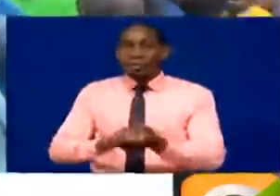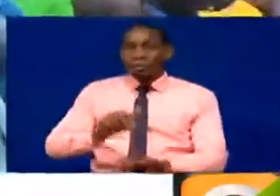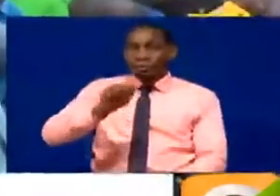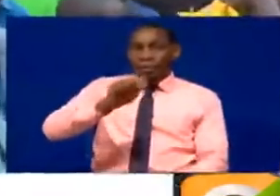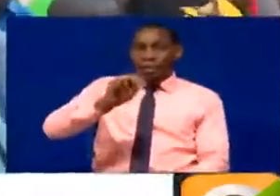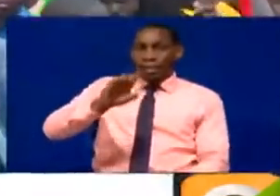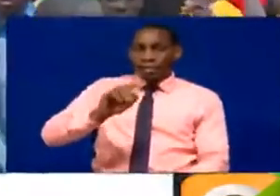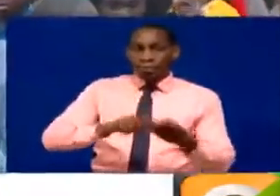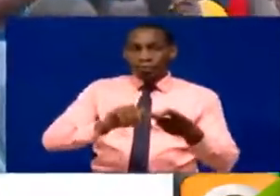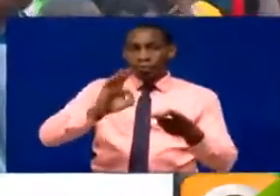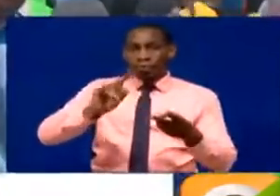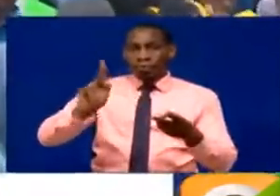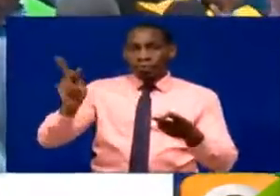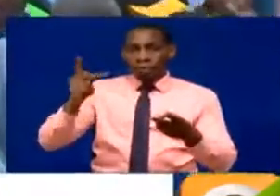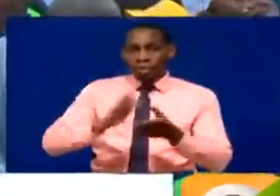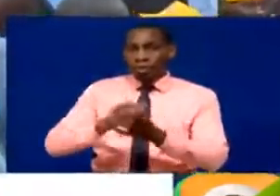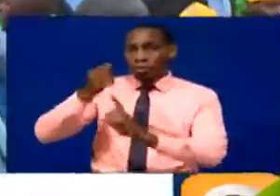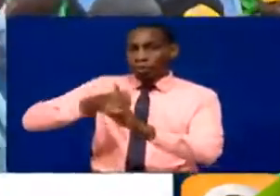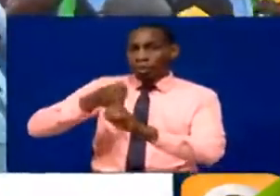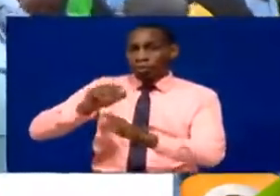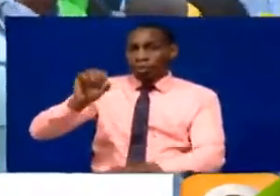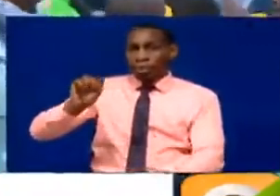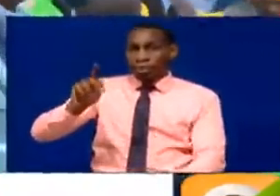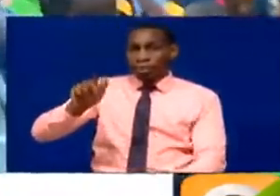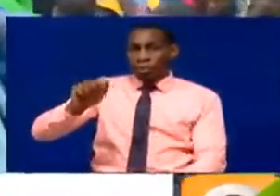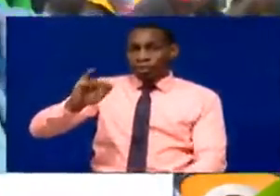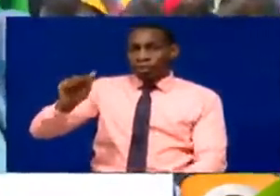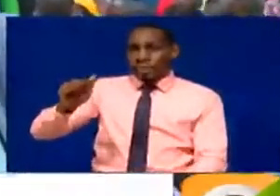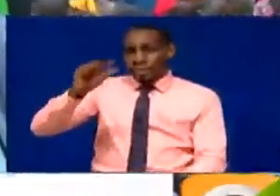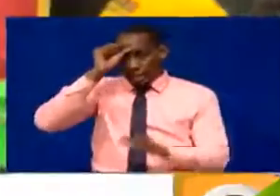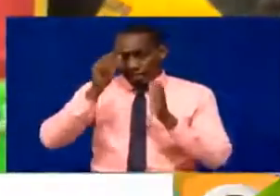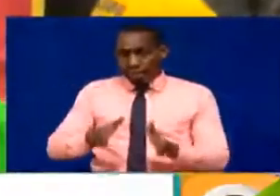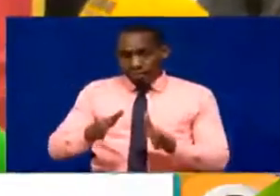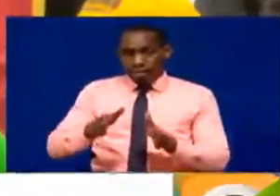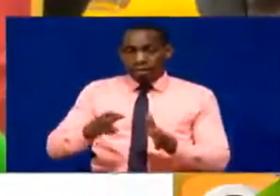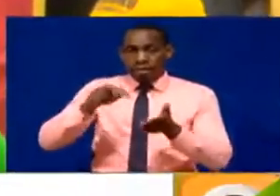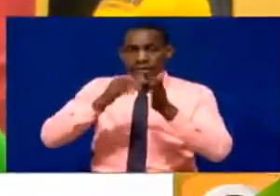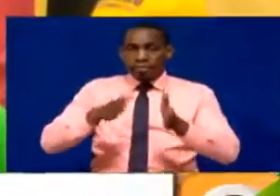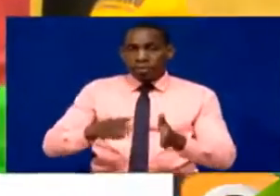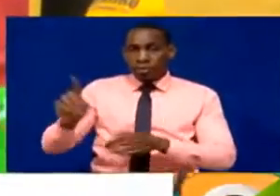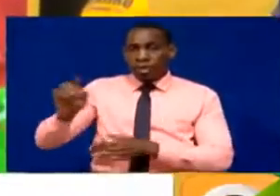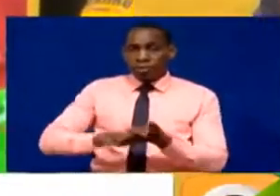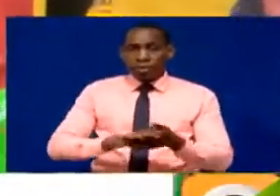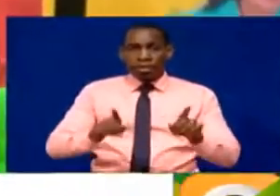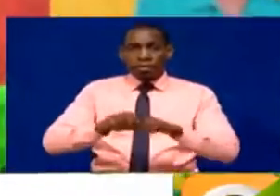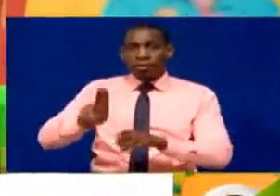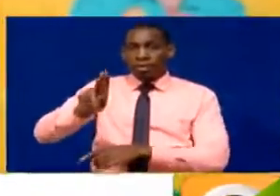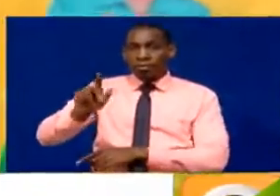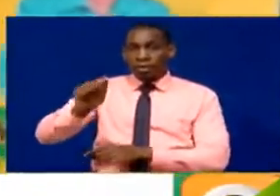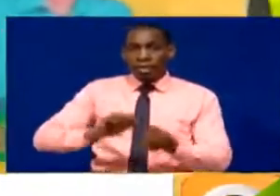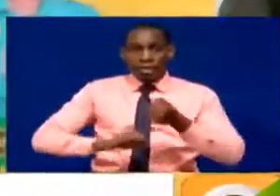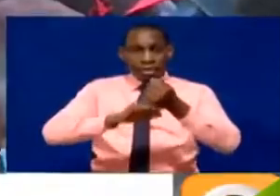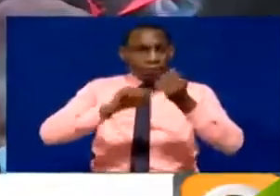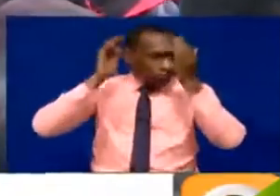ANC and Ford Kenya have fronted Sakaja as the gubernatorial candidate for Nairobi, while UDA is backing